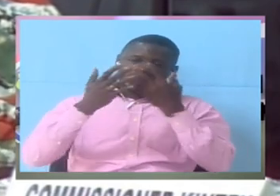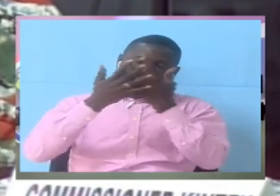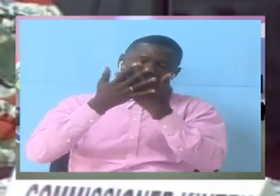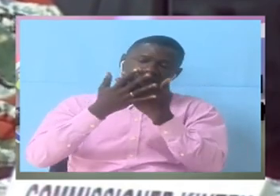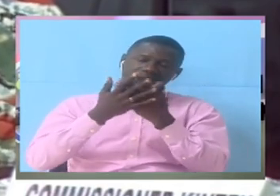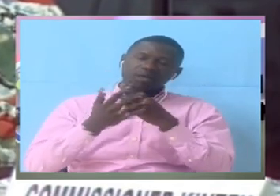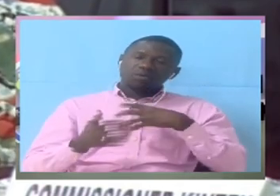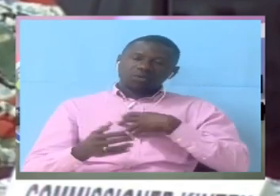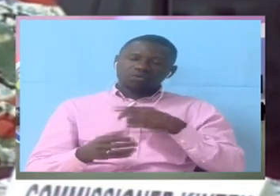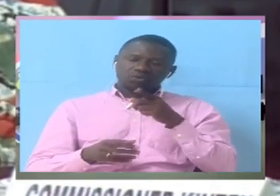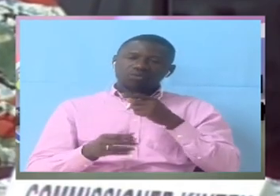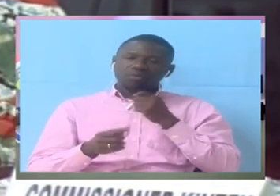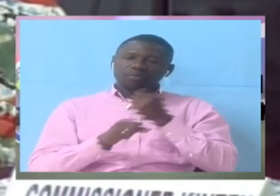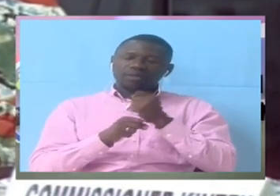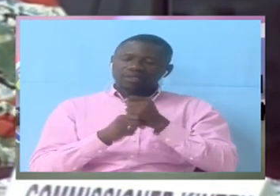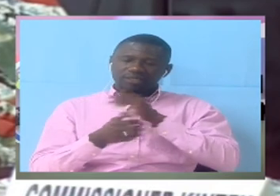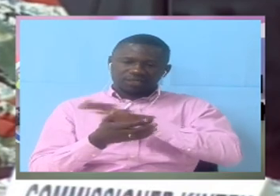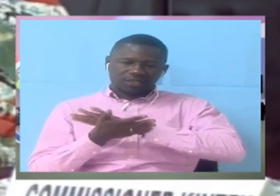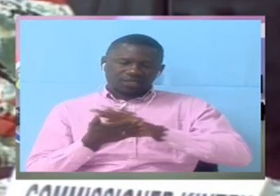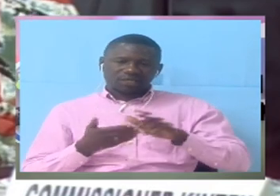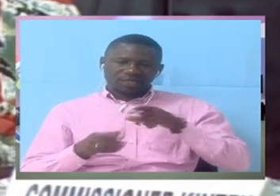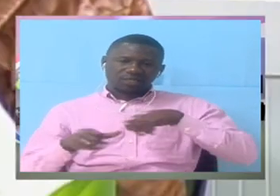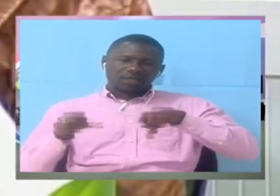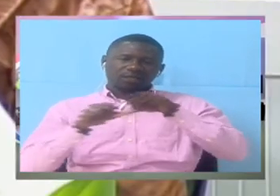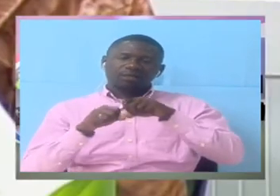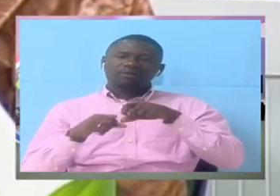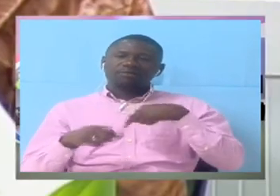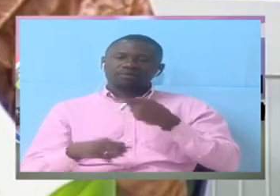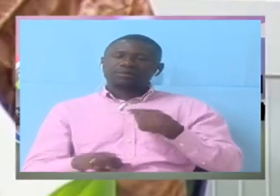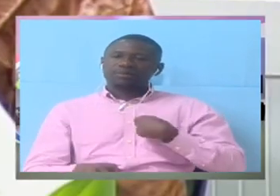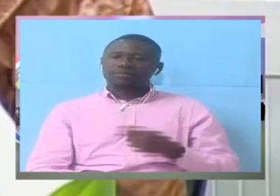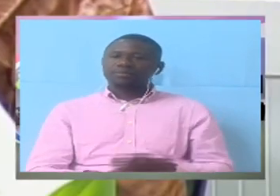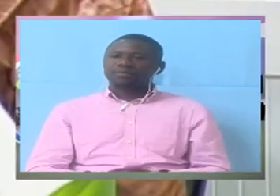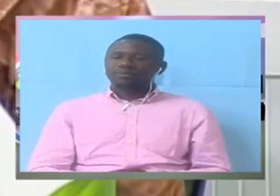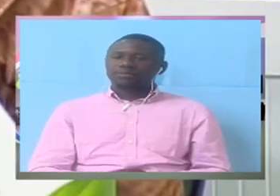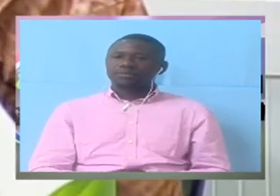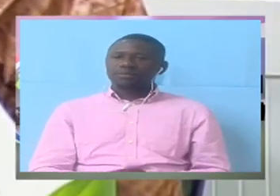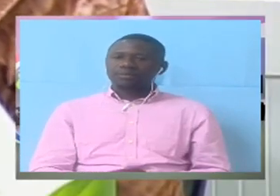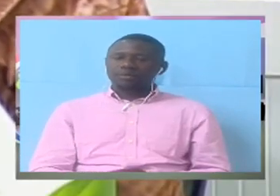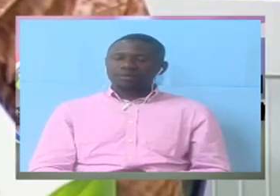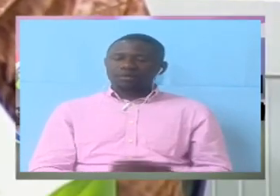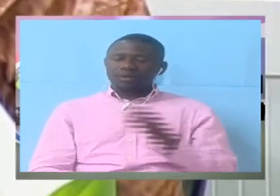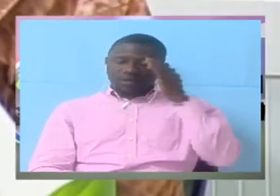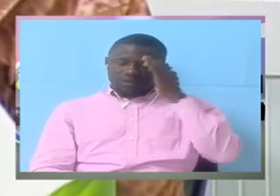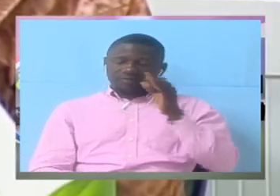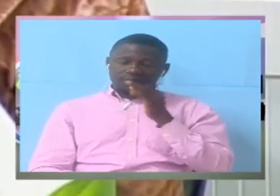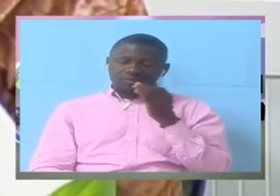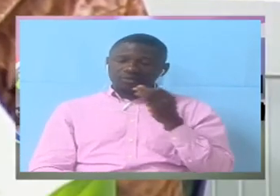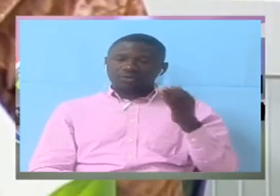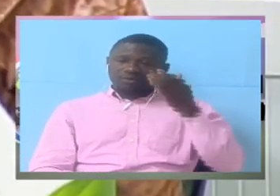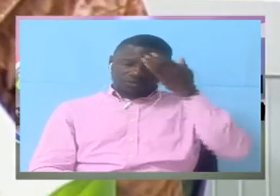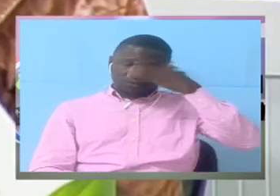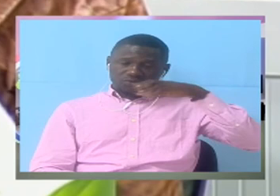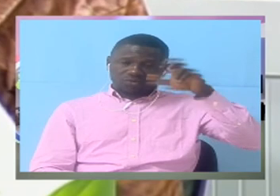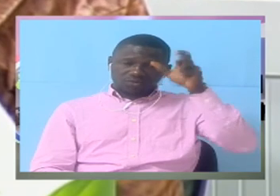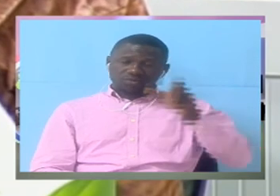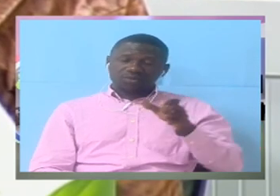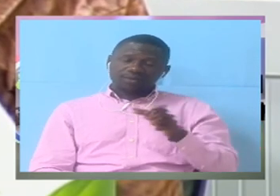I want you to clarify that portion for me. Baraka baka, Commissioner. Thank you so much,